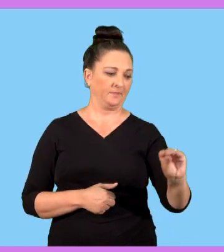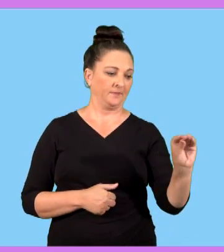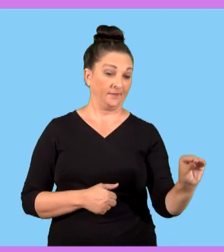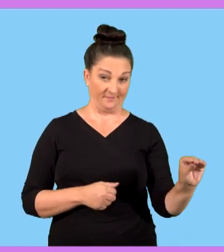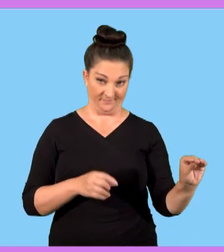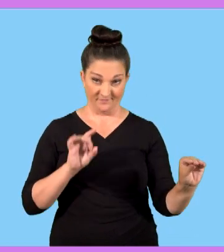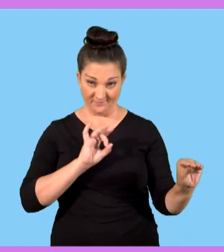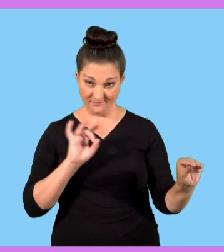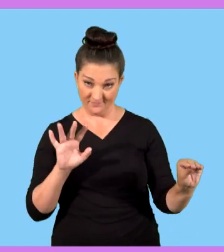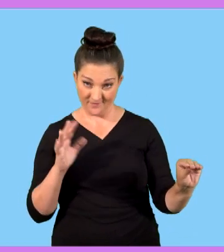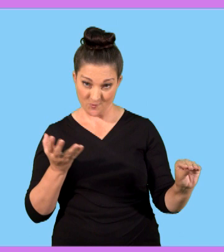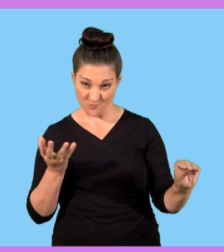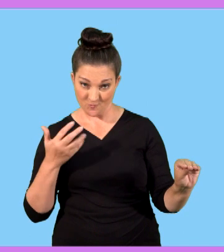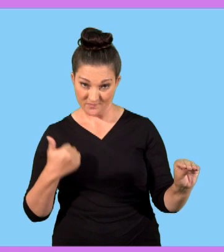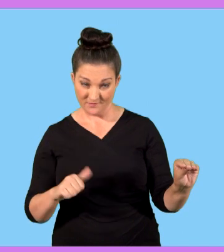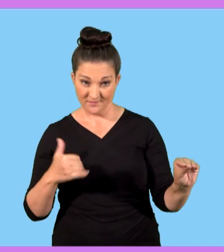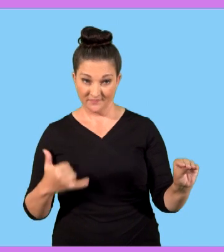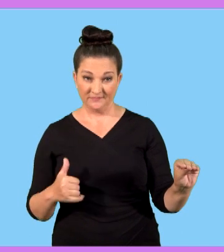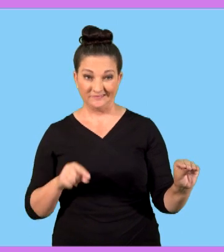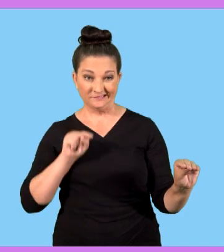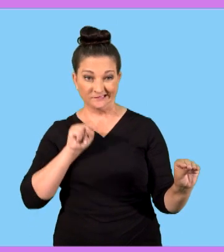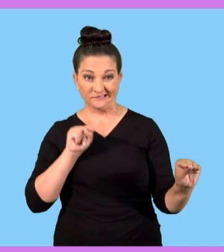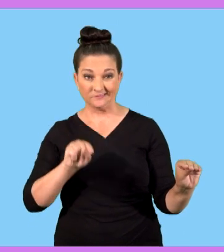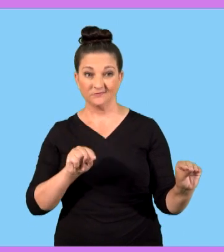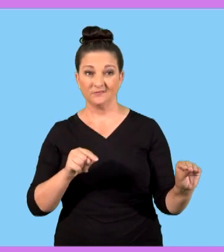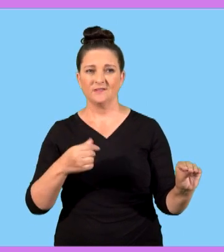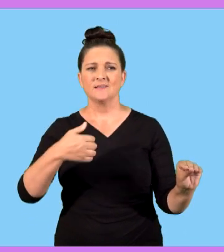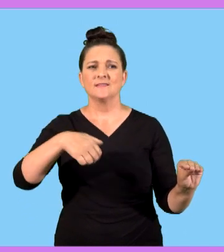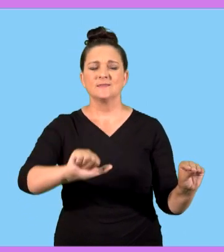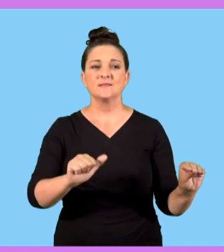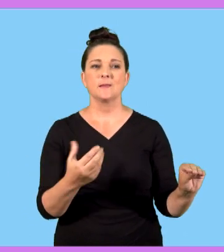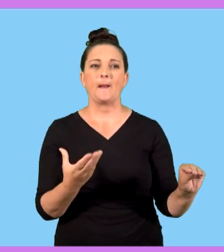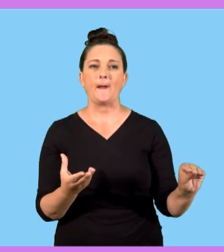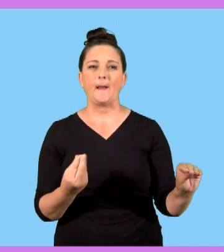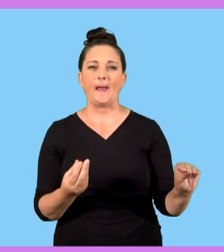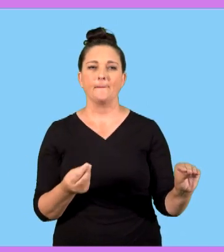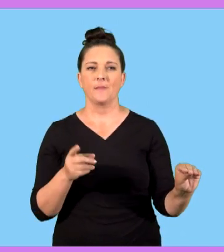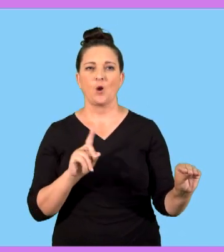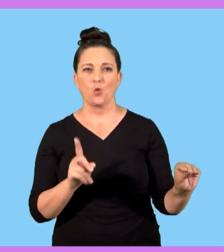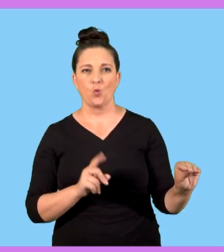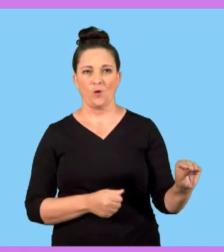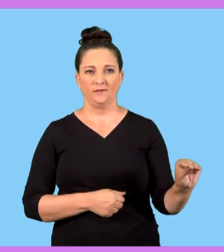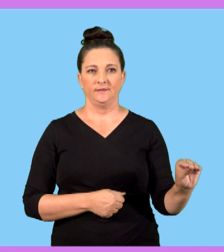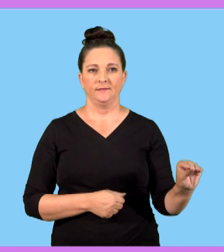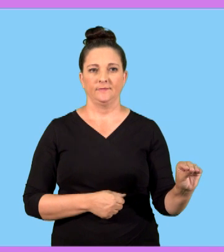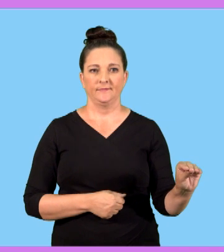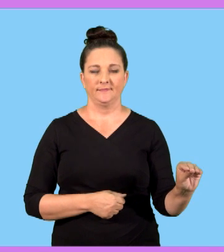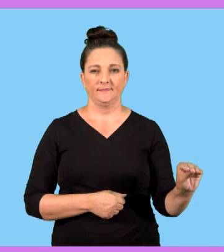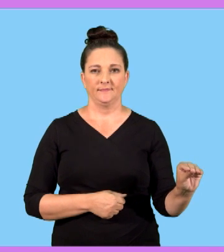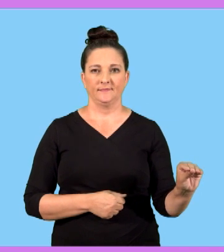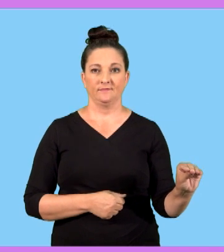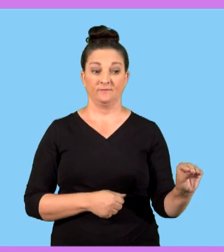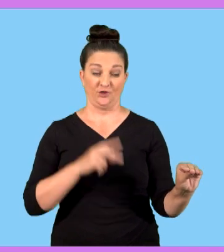from the front. Are we clear on that? Now, write down offense's seat number. Okay? So